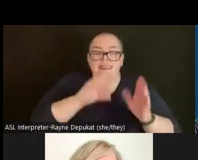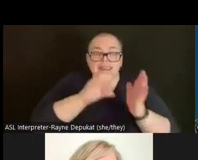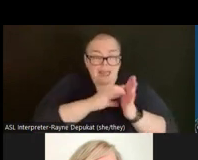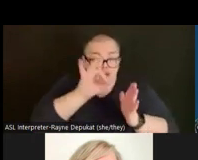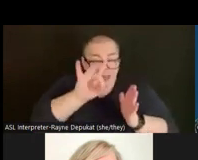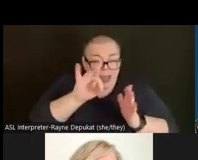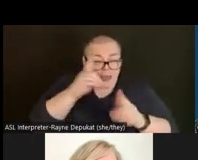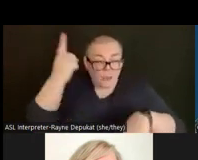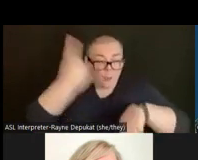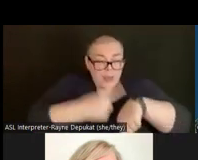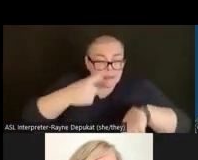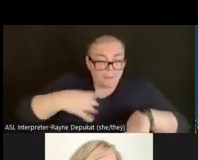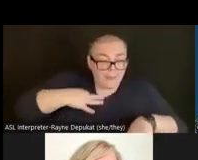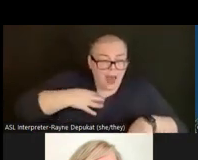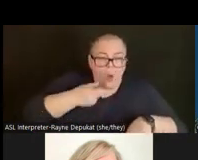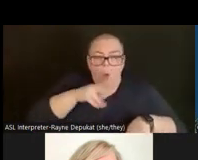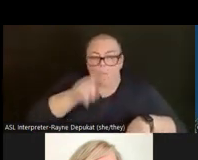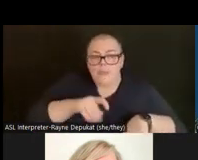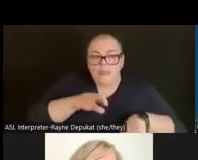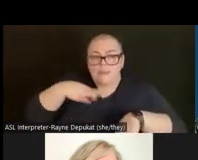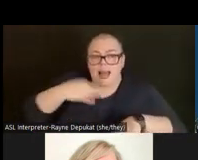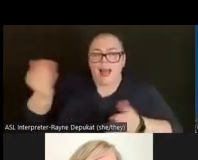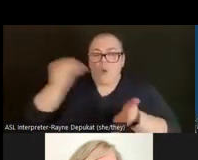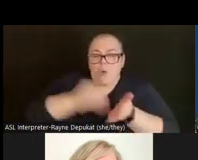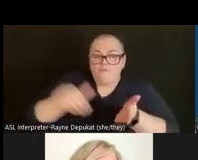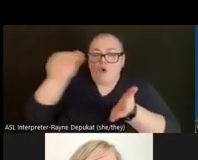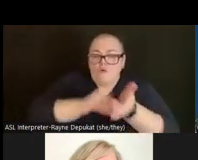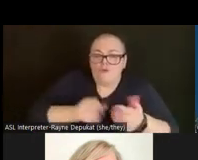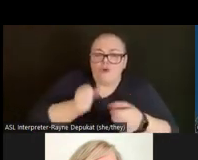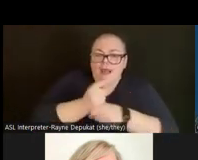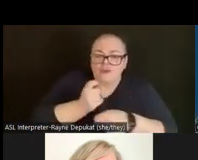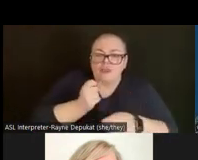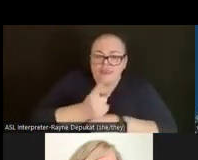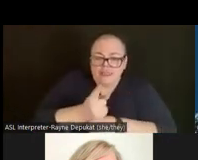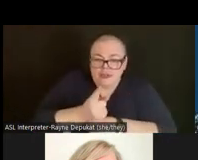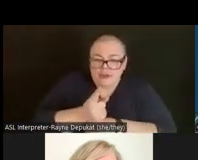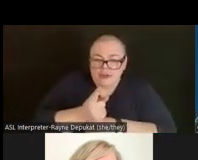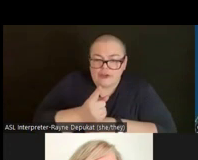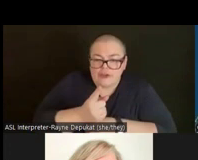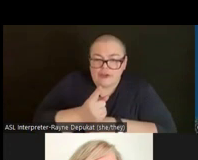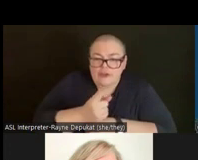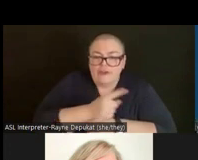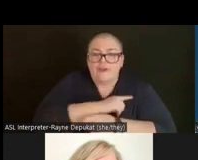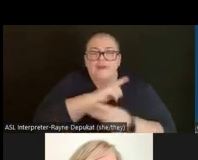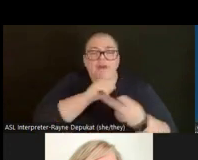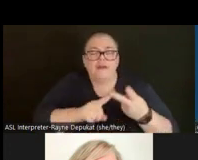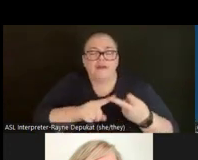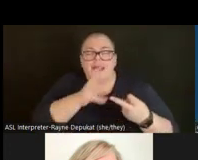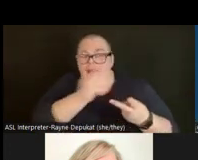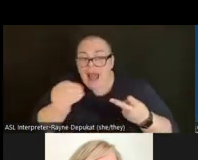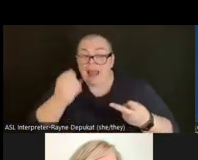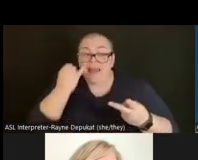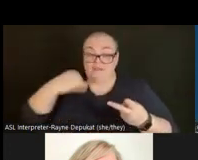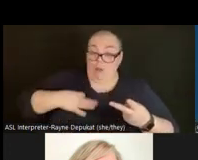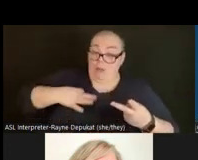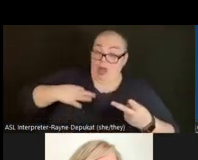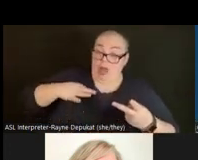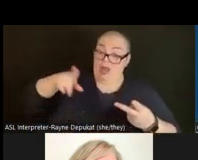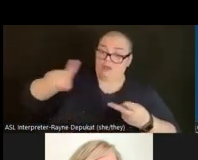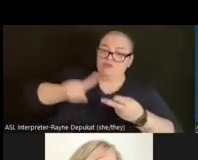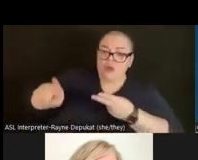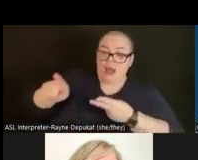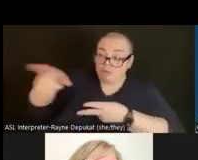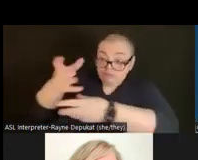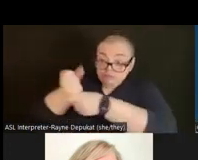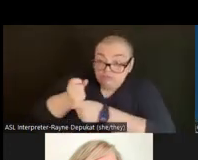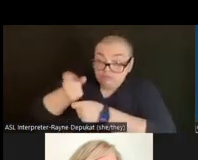or do you need to reapply yearly? In addition, how can we check the status of the application to ensure it was A, received,